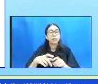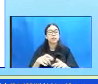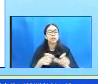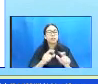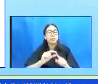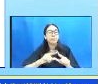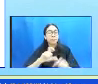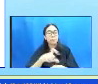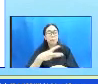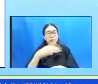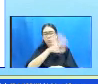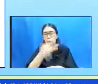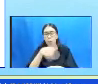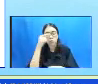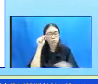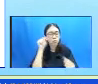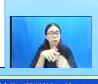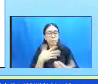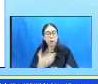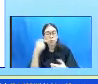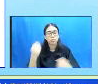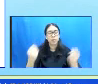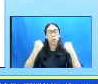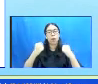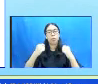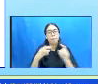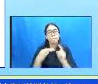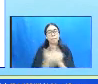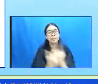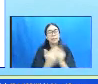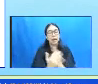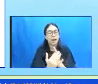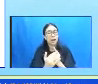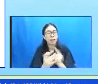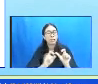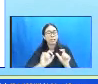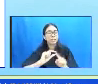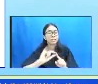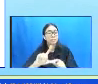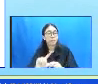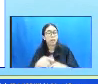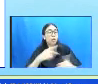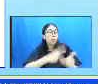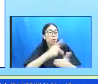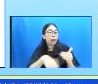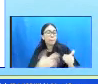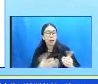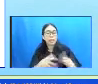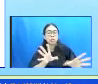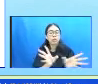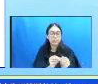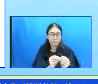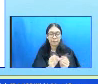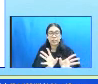Now, one of these projects is specifically focused on inclusiveness for climate resilience actions. And today's mini